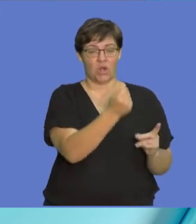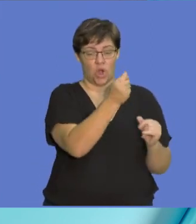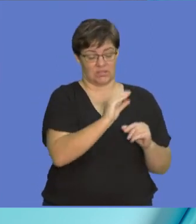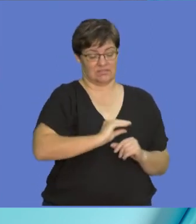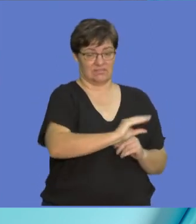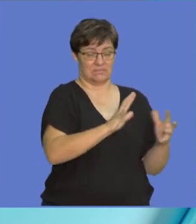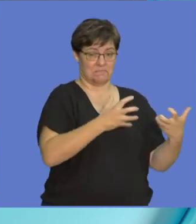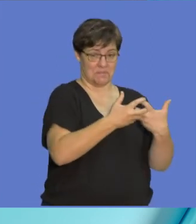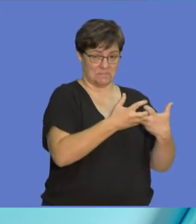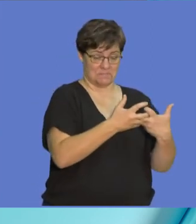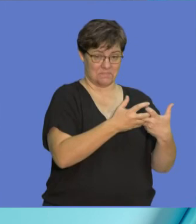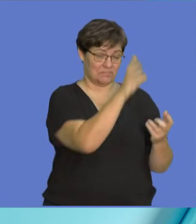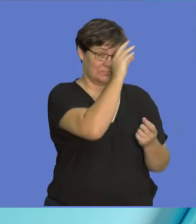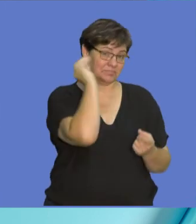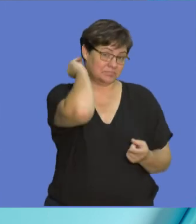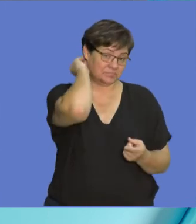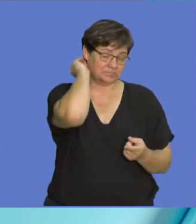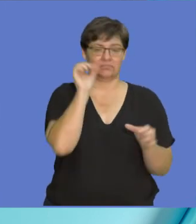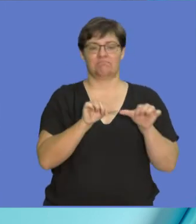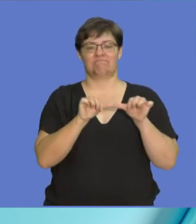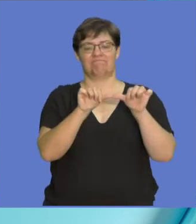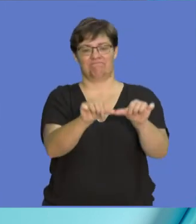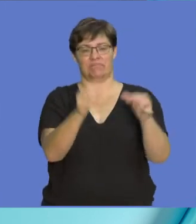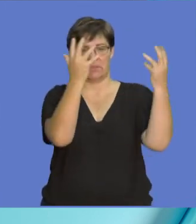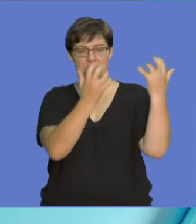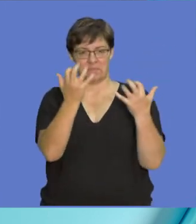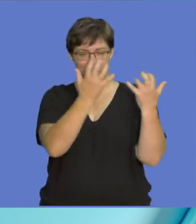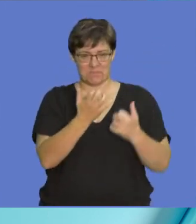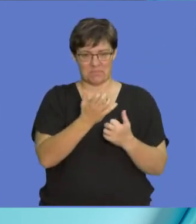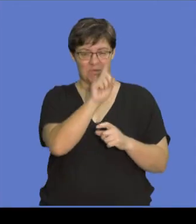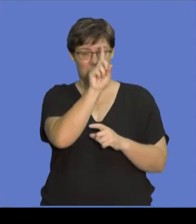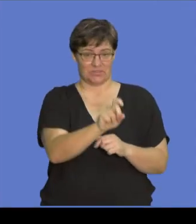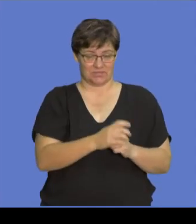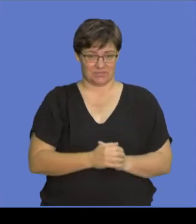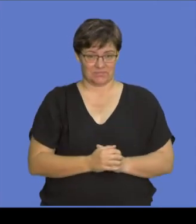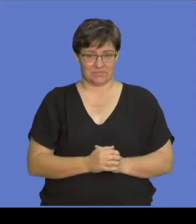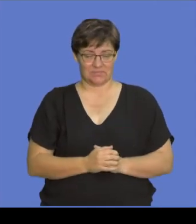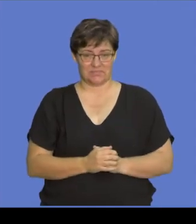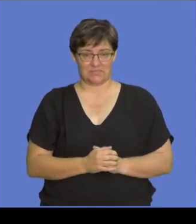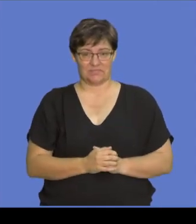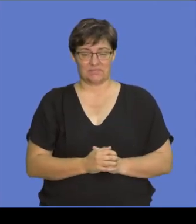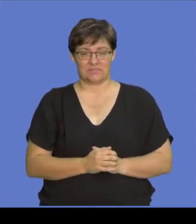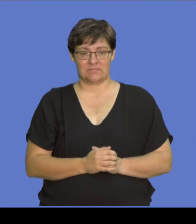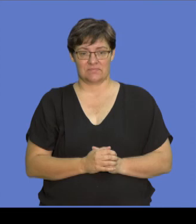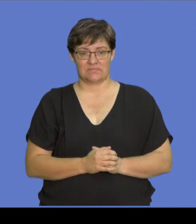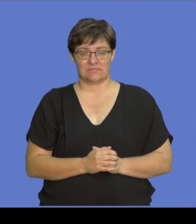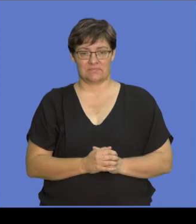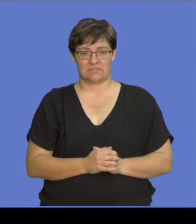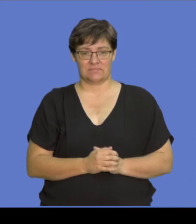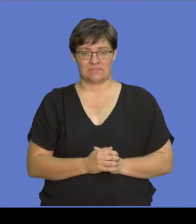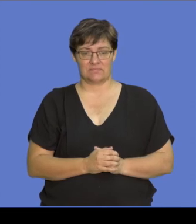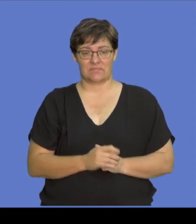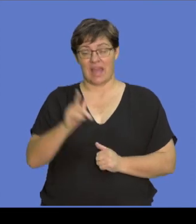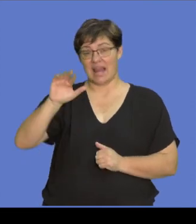right? Keep that in mind as we go into working out a particular question. Right, in terms of the